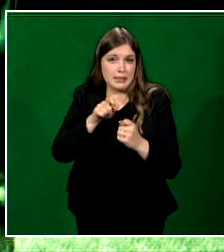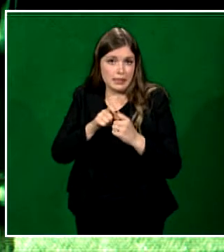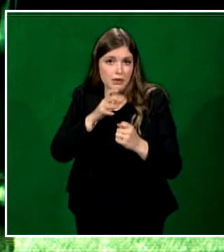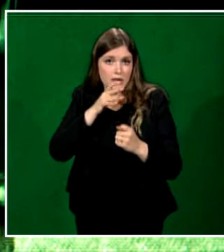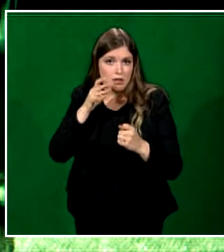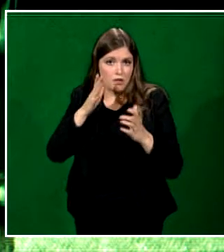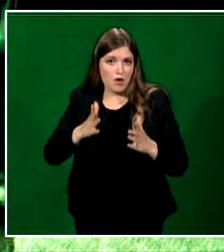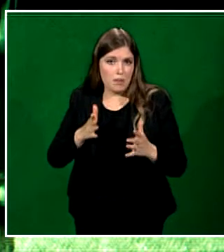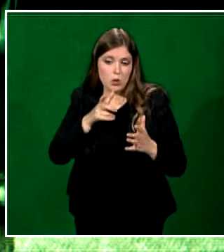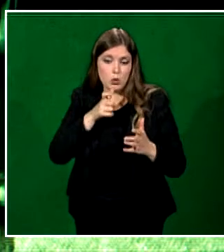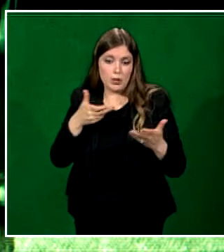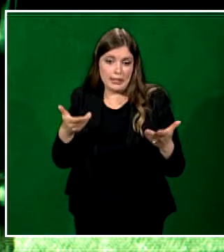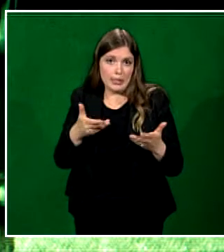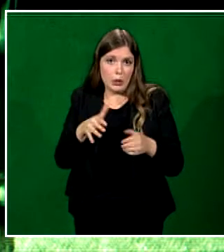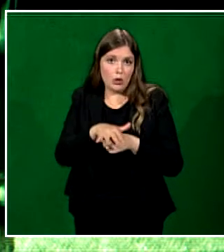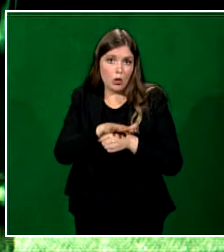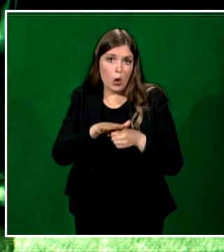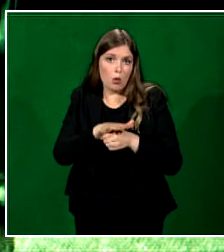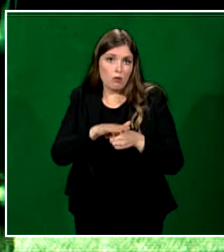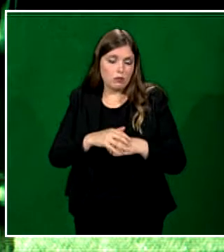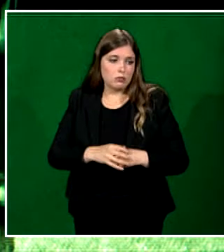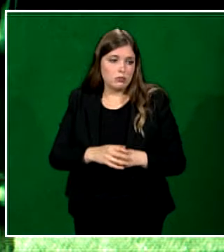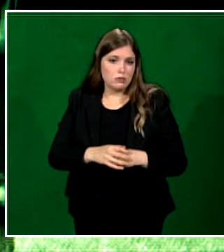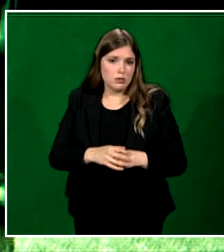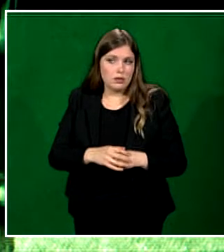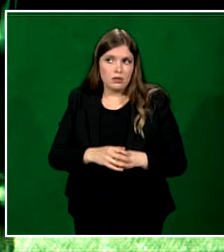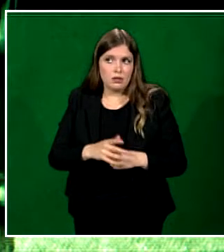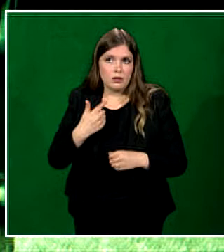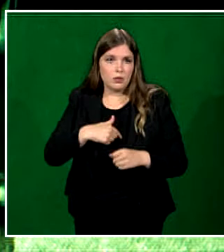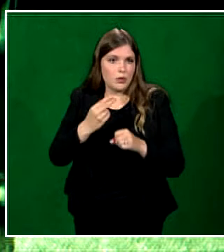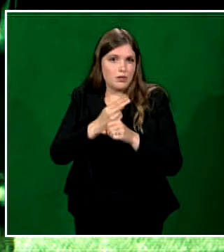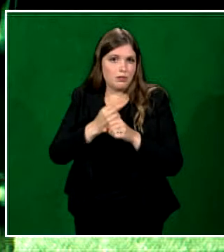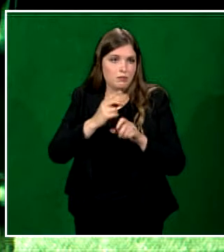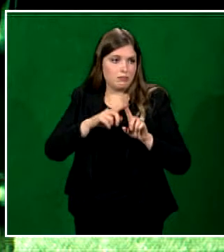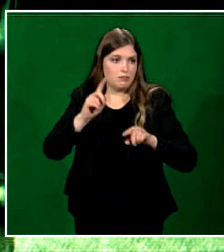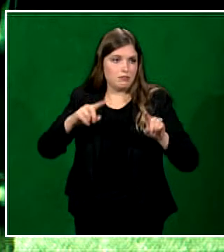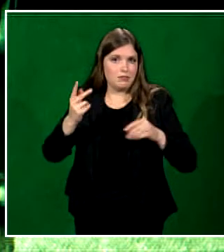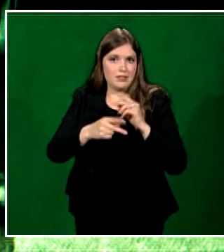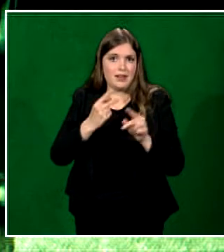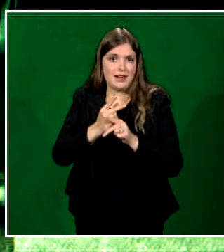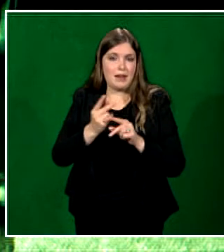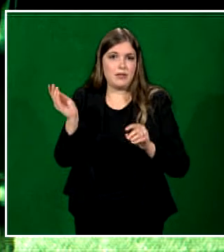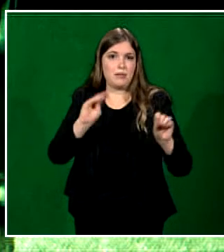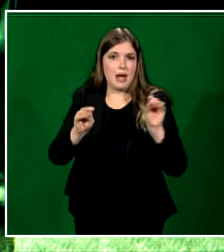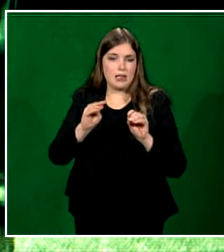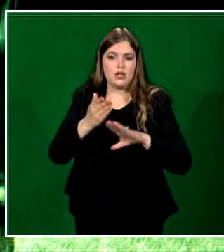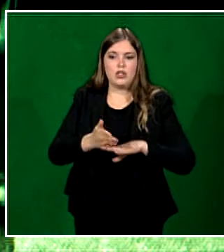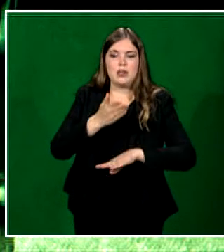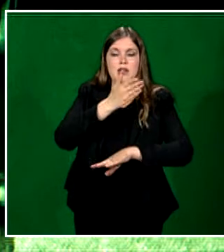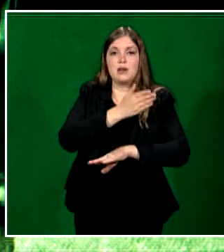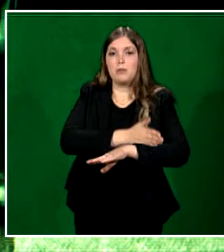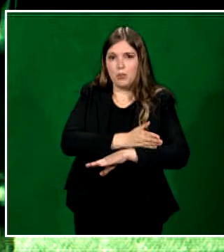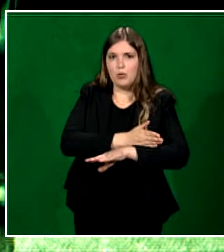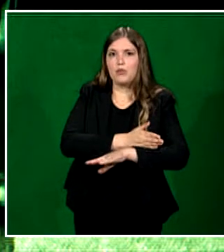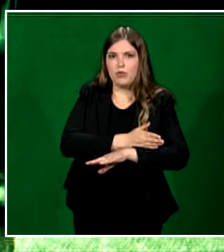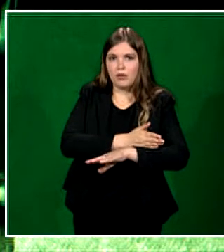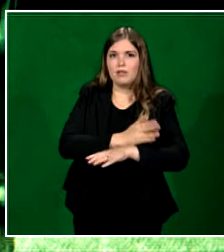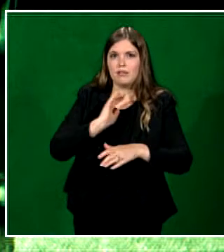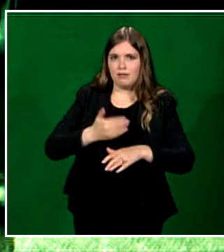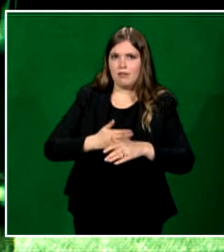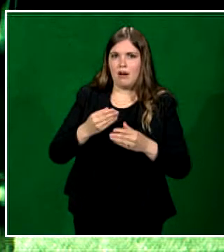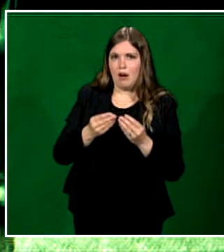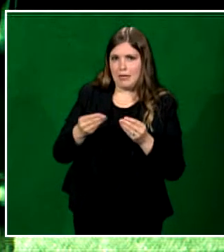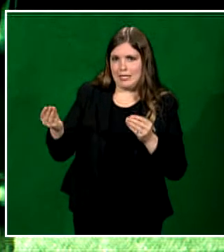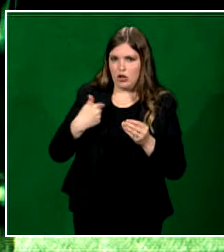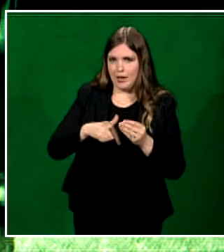us with the binder that we use. We looked at using our waste packaging material to create briquettes and improve their calorific value by adding material like chicken